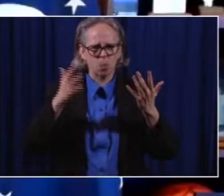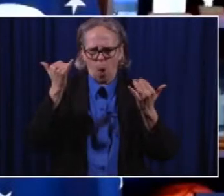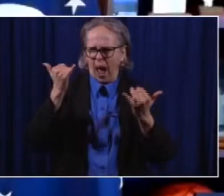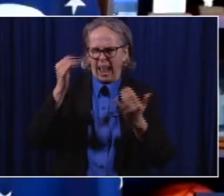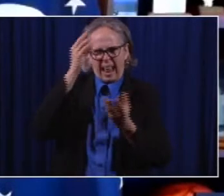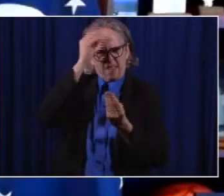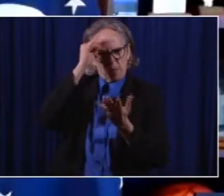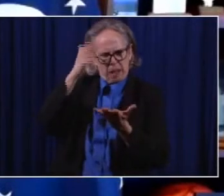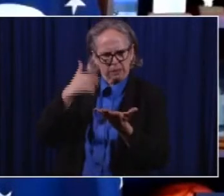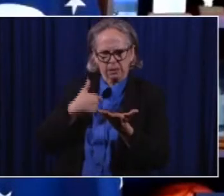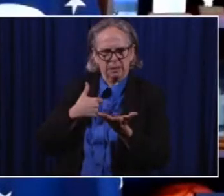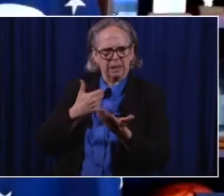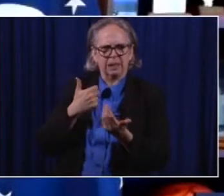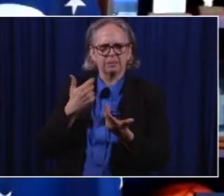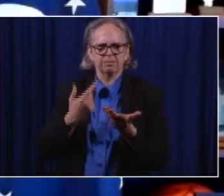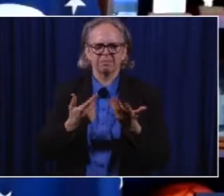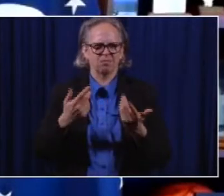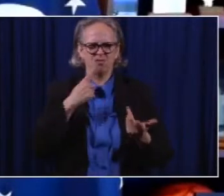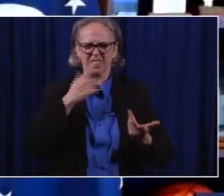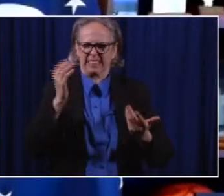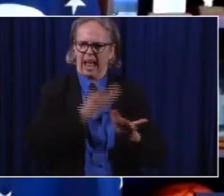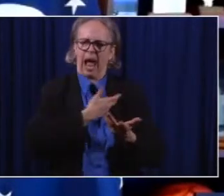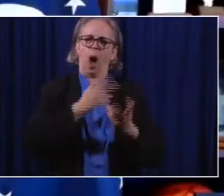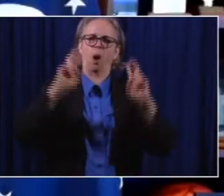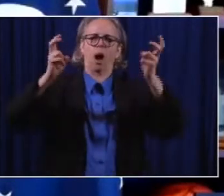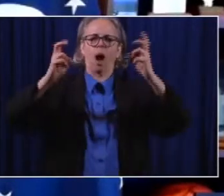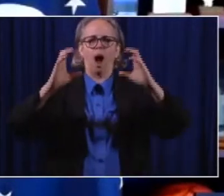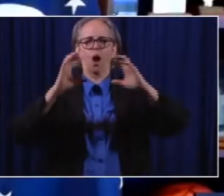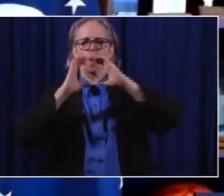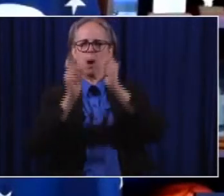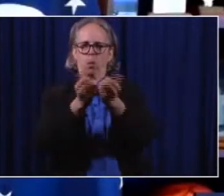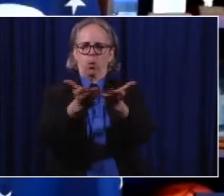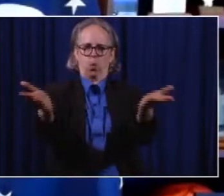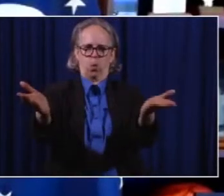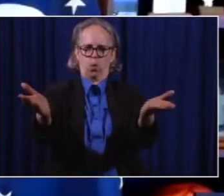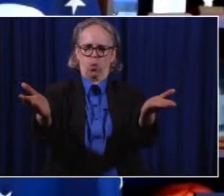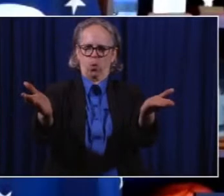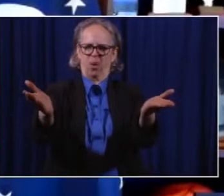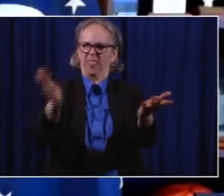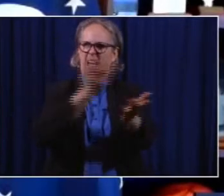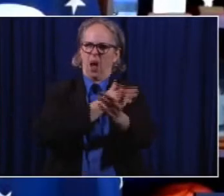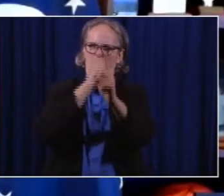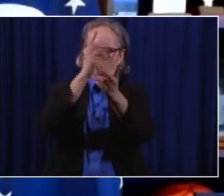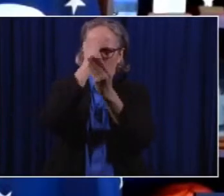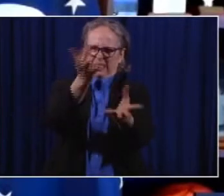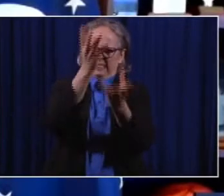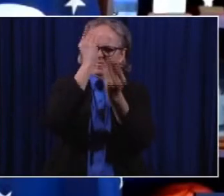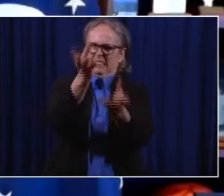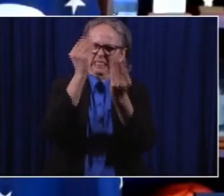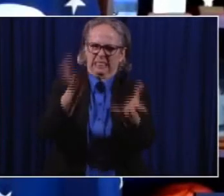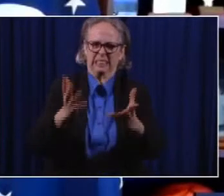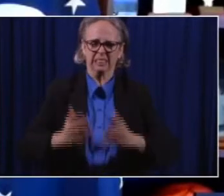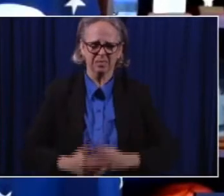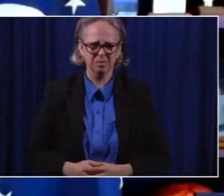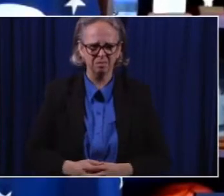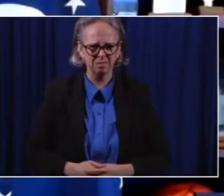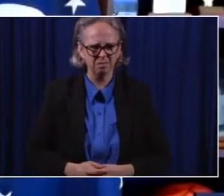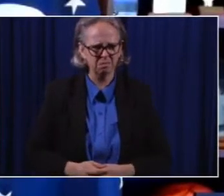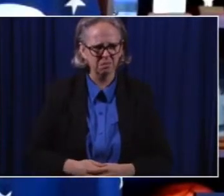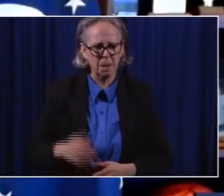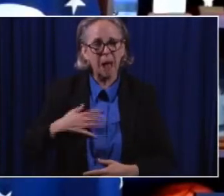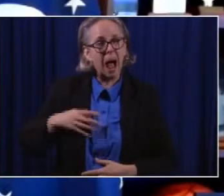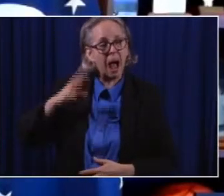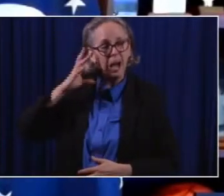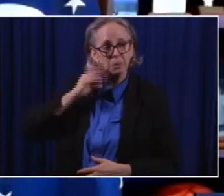communications exercise, getting information, because my experience is that if everybody has the same information, they'll usually come to the same